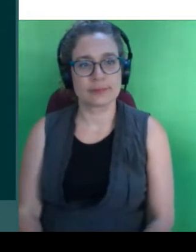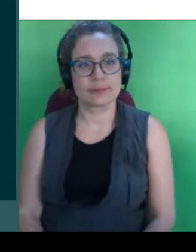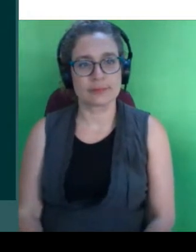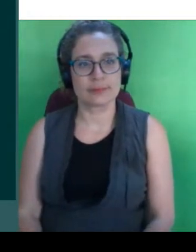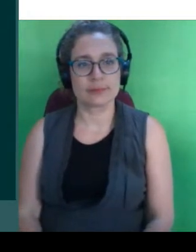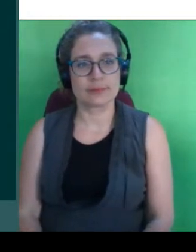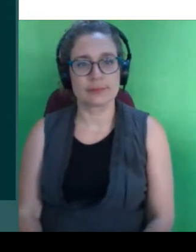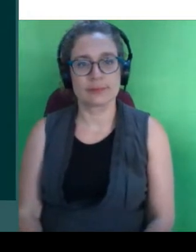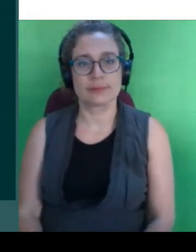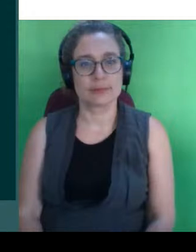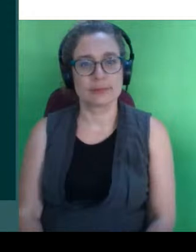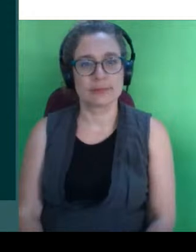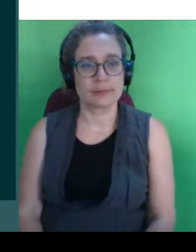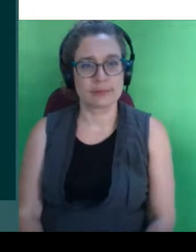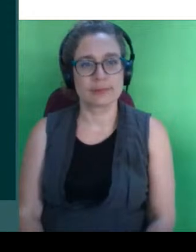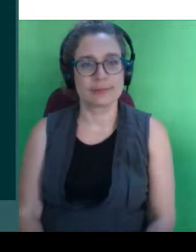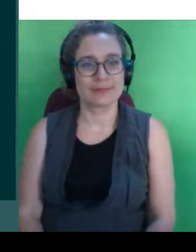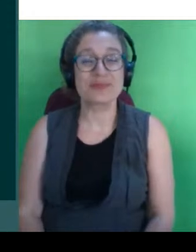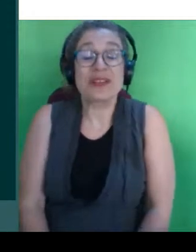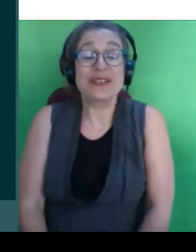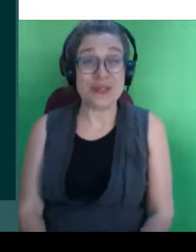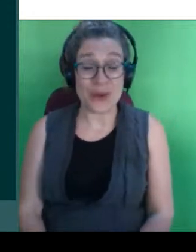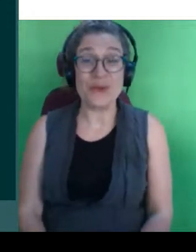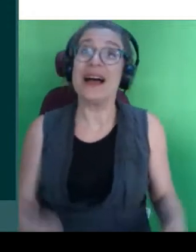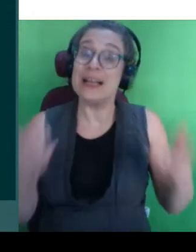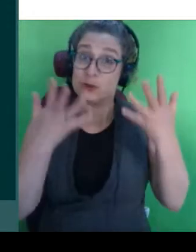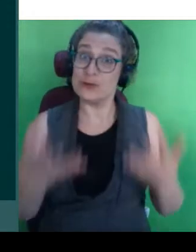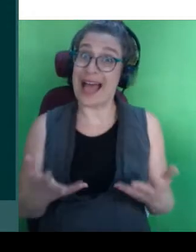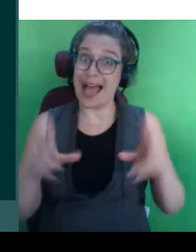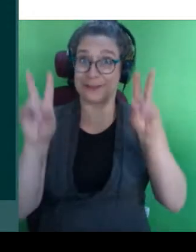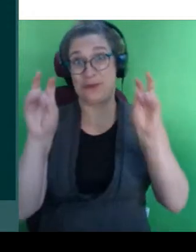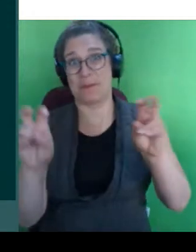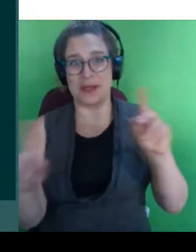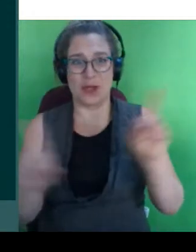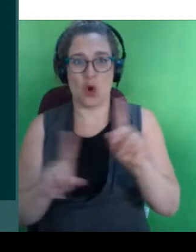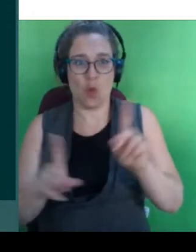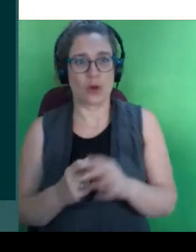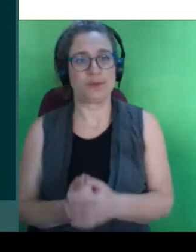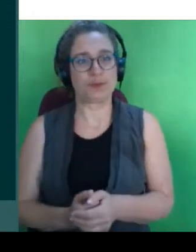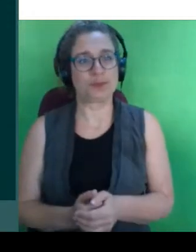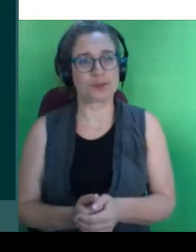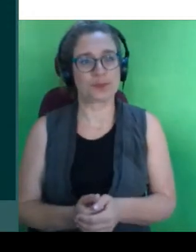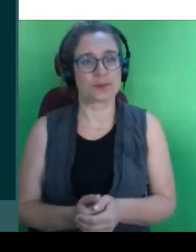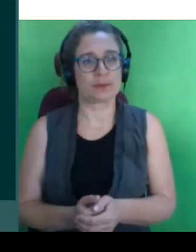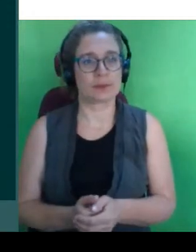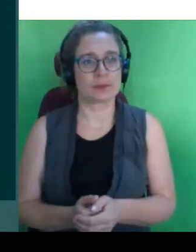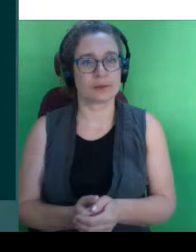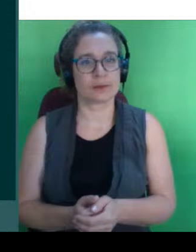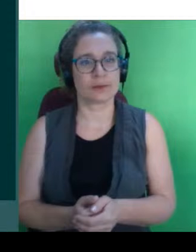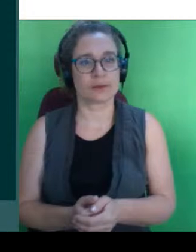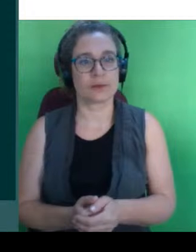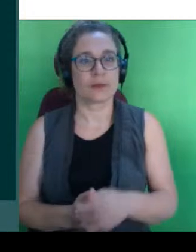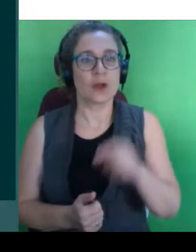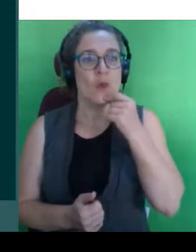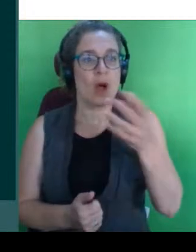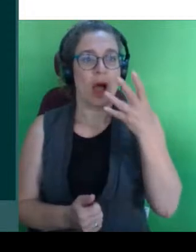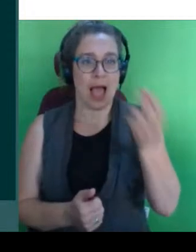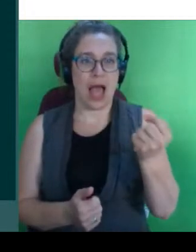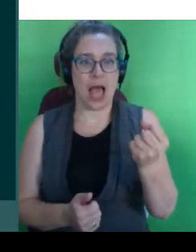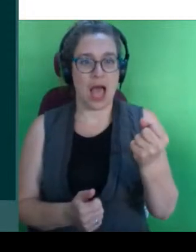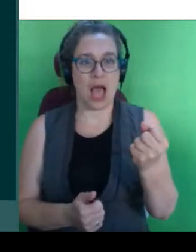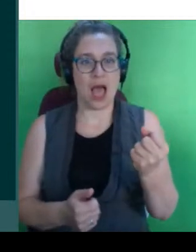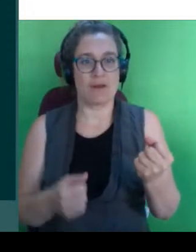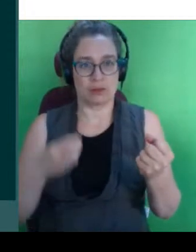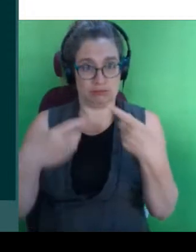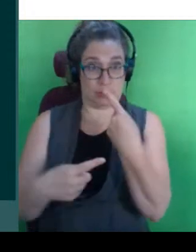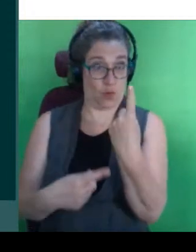So on to the main event. So today's Allergy UK Masterclass webinar is at One Airway, One Disease, looking at demystifying